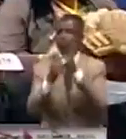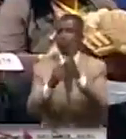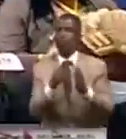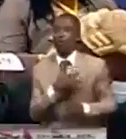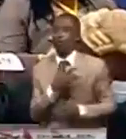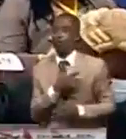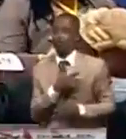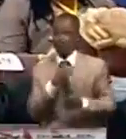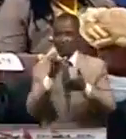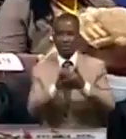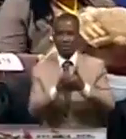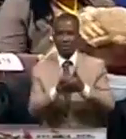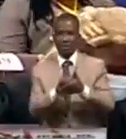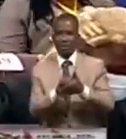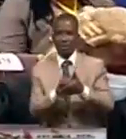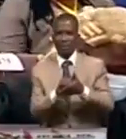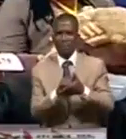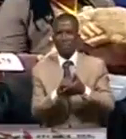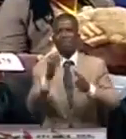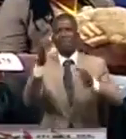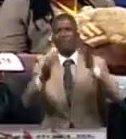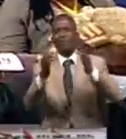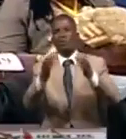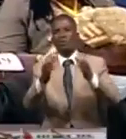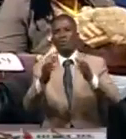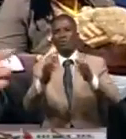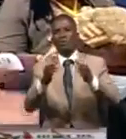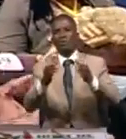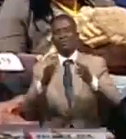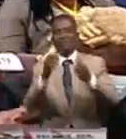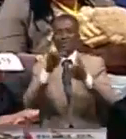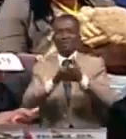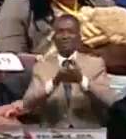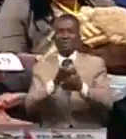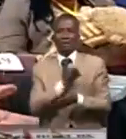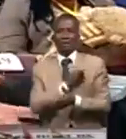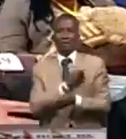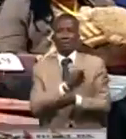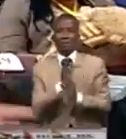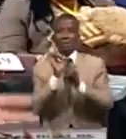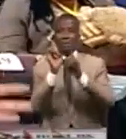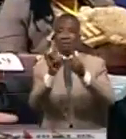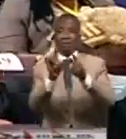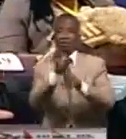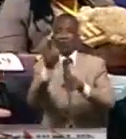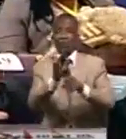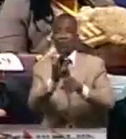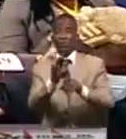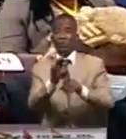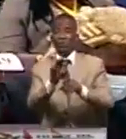to the court that I intend to call these